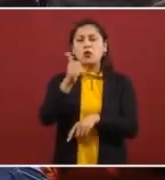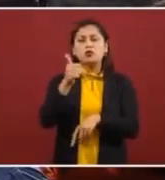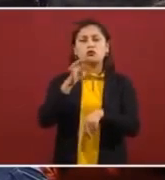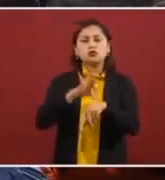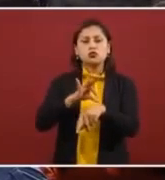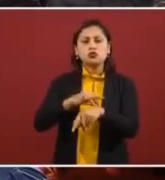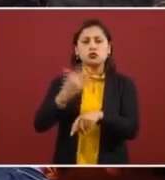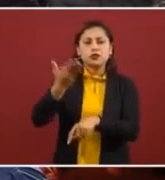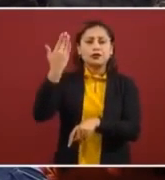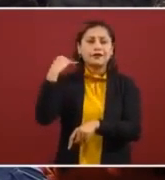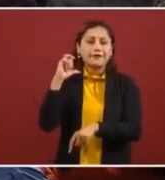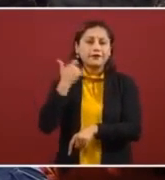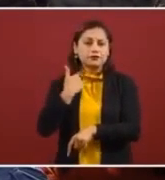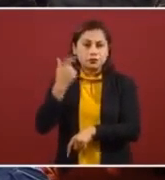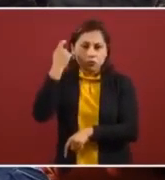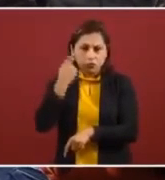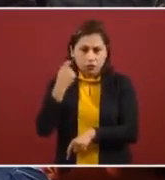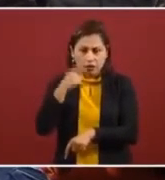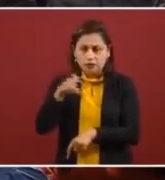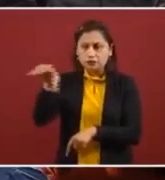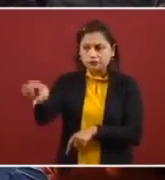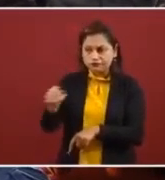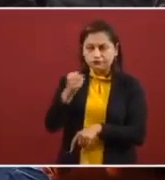that there's no need to go make the,